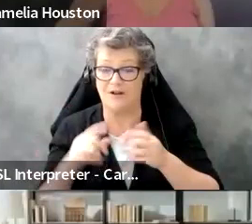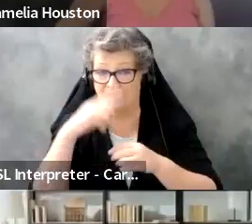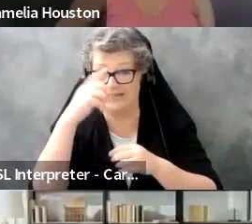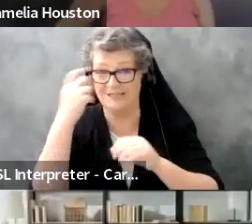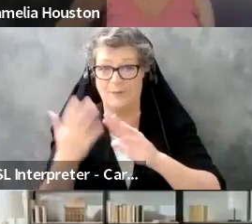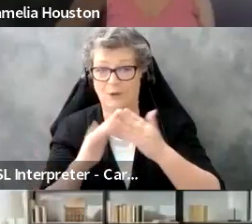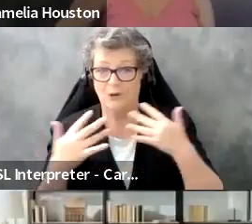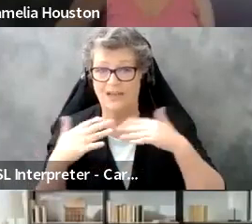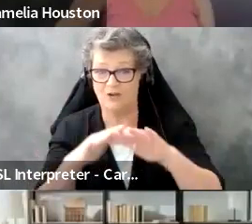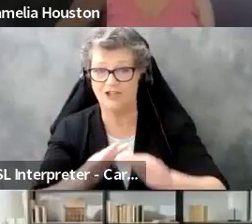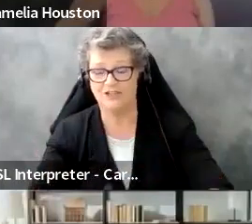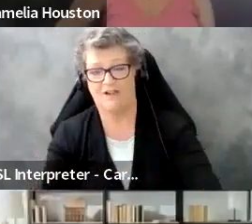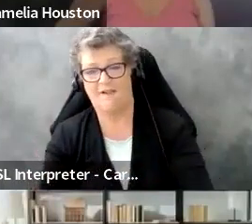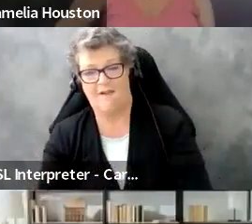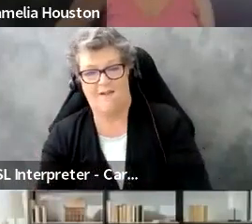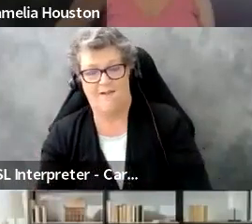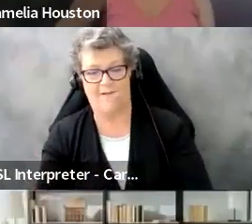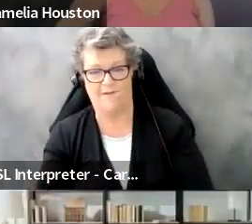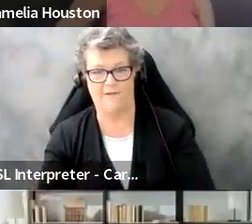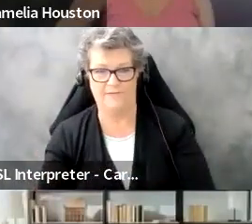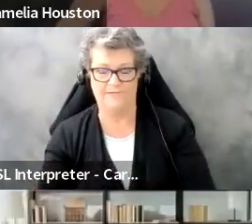community integration.